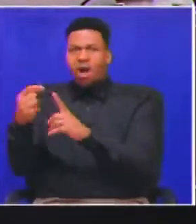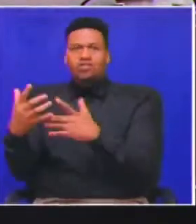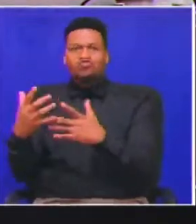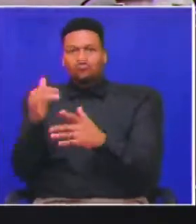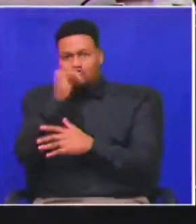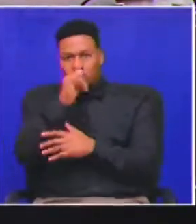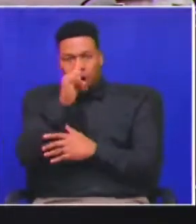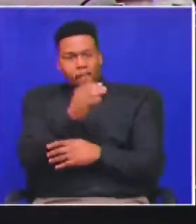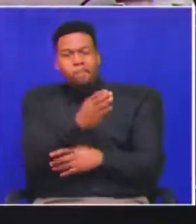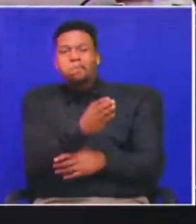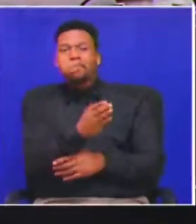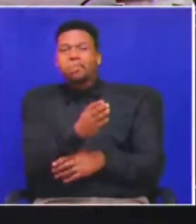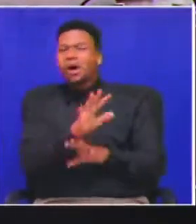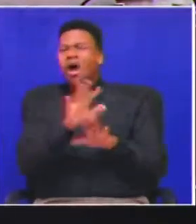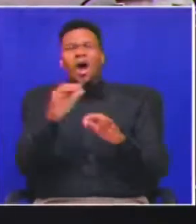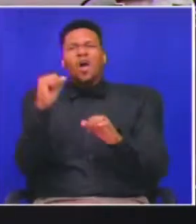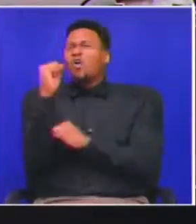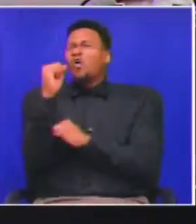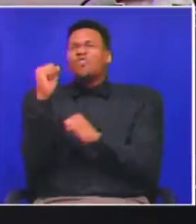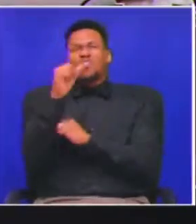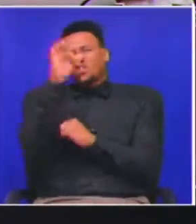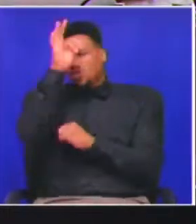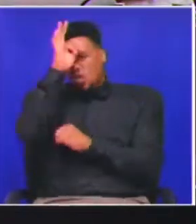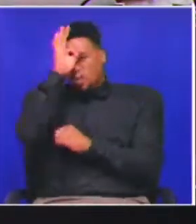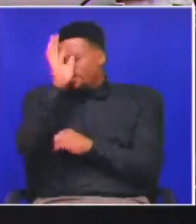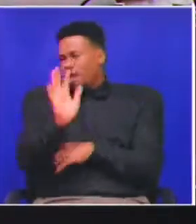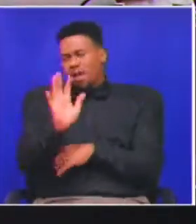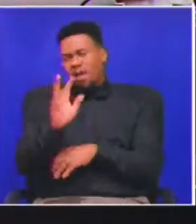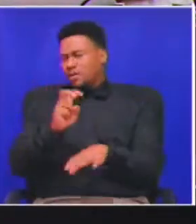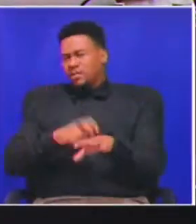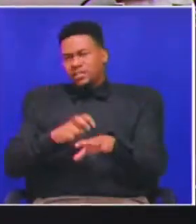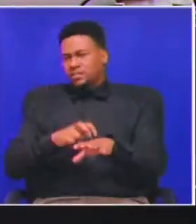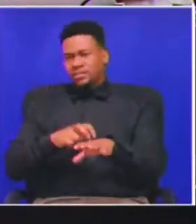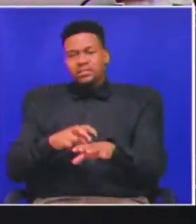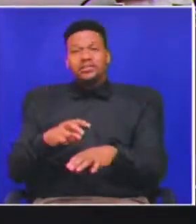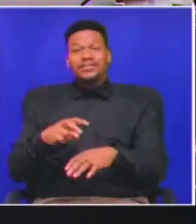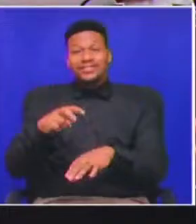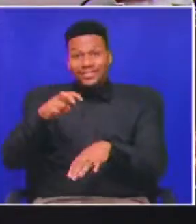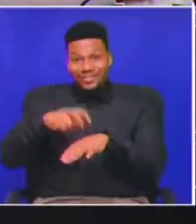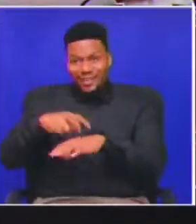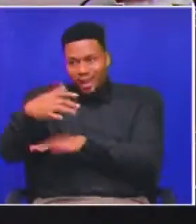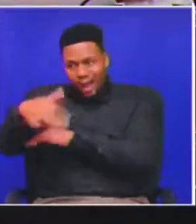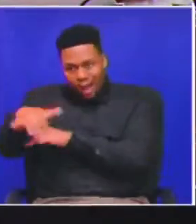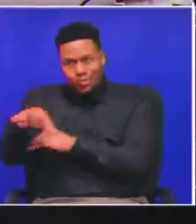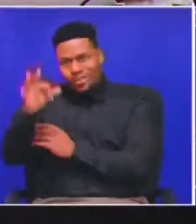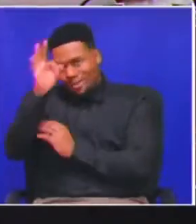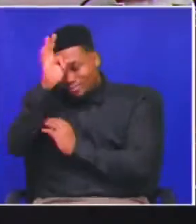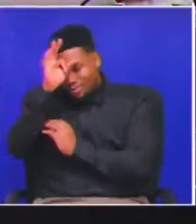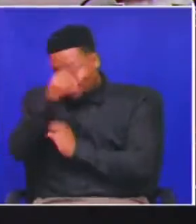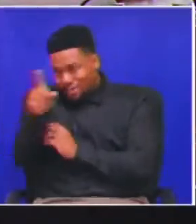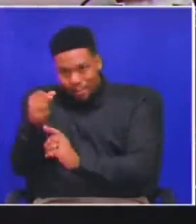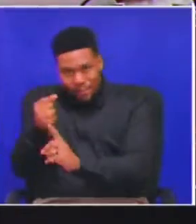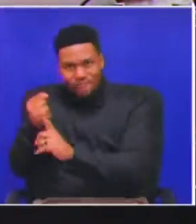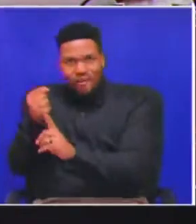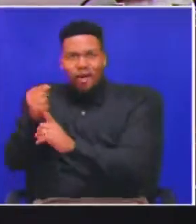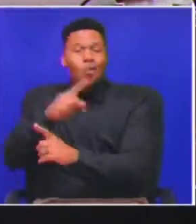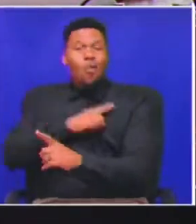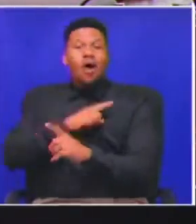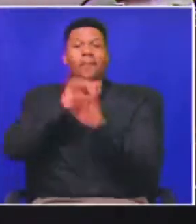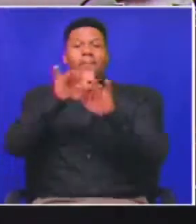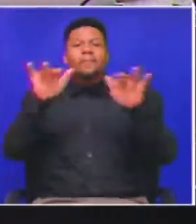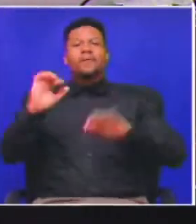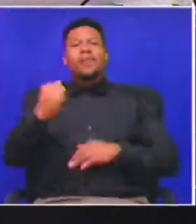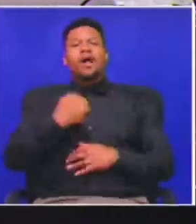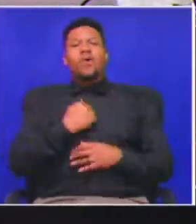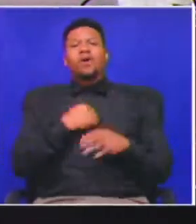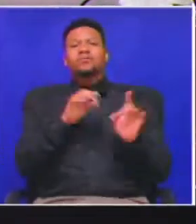office, because our people are struggling and suffering at the ground level. So efforts are being